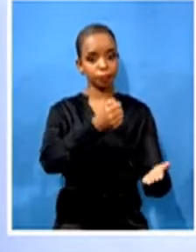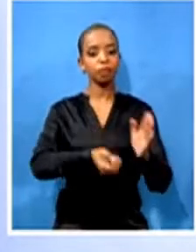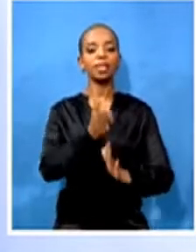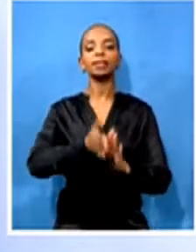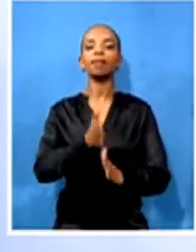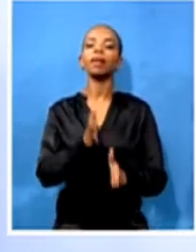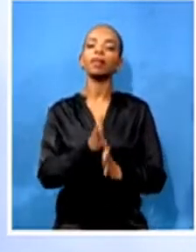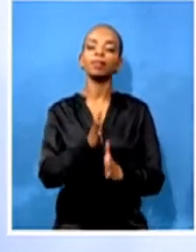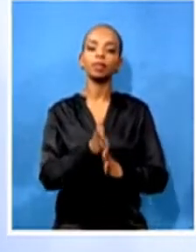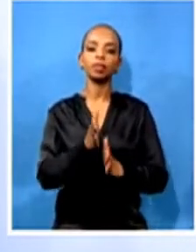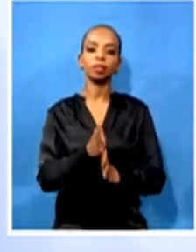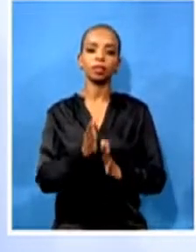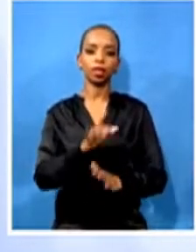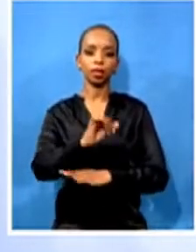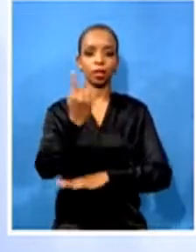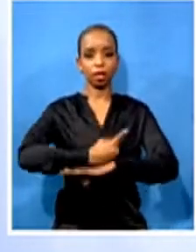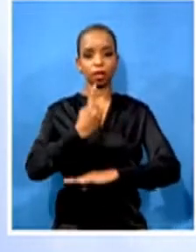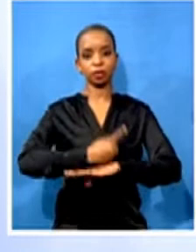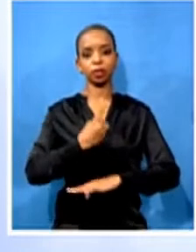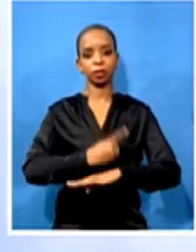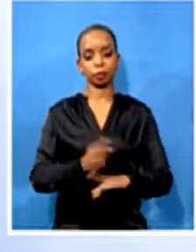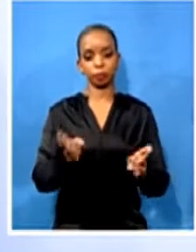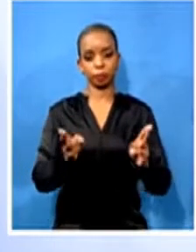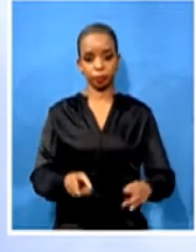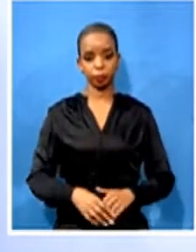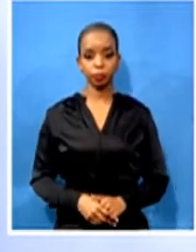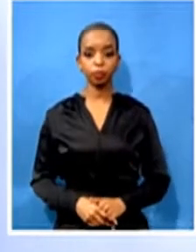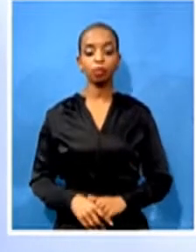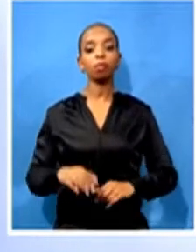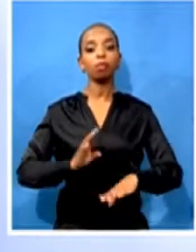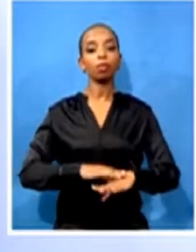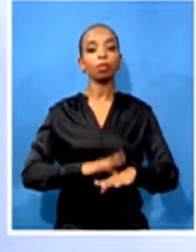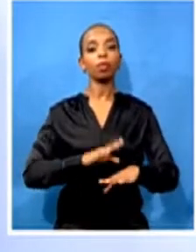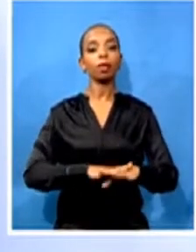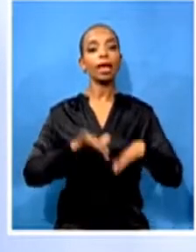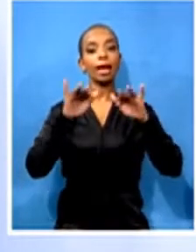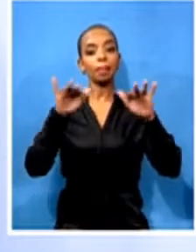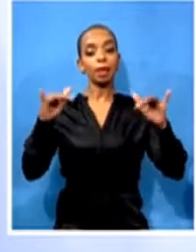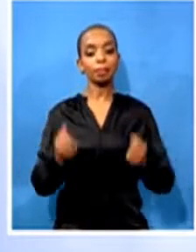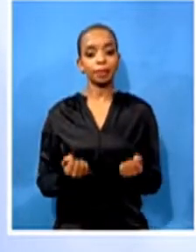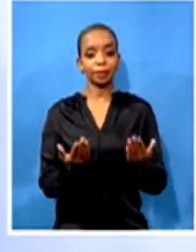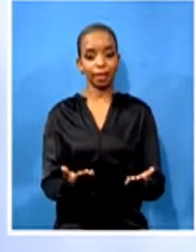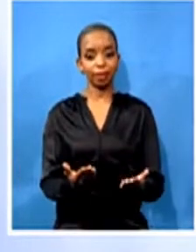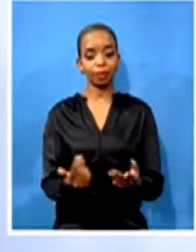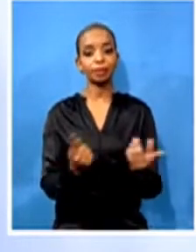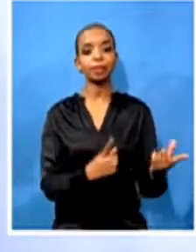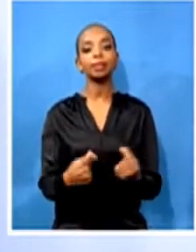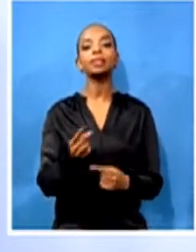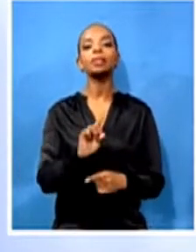chores. Furthermore, public servants have also given credence to public service and to